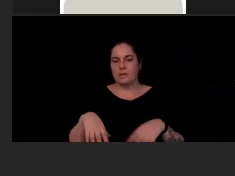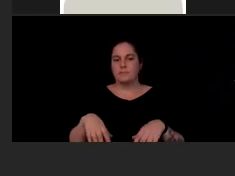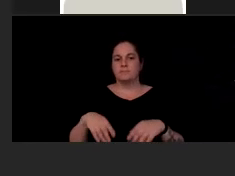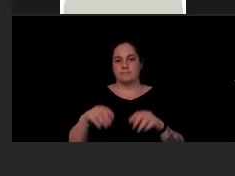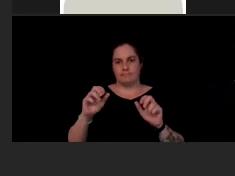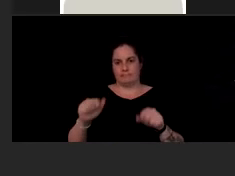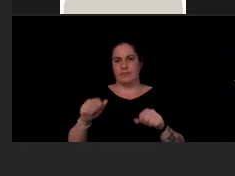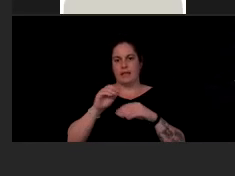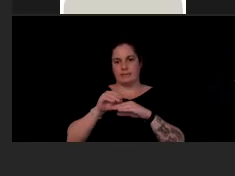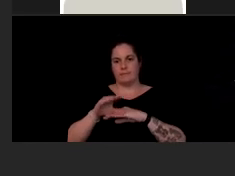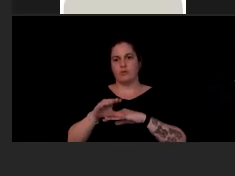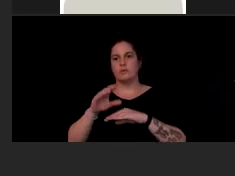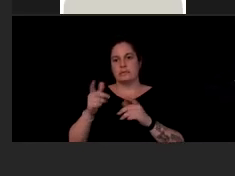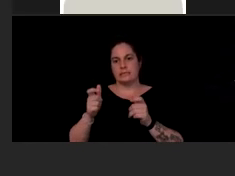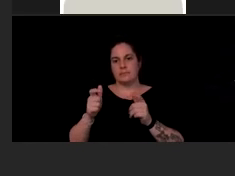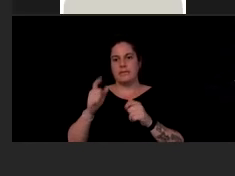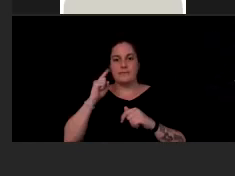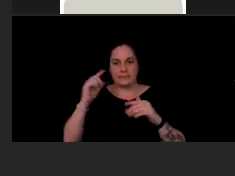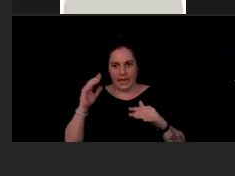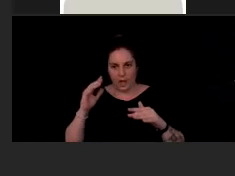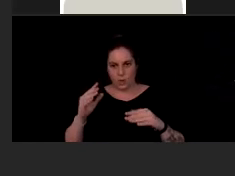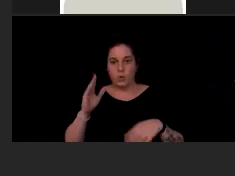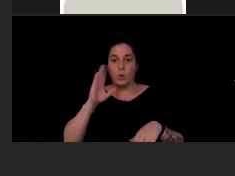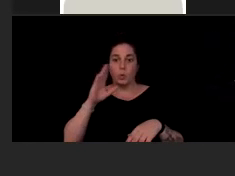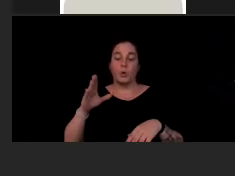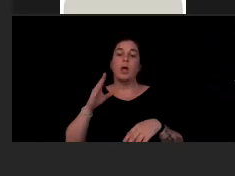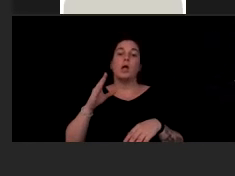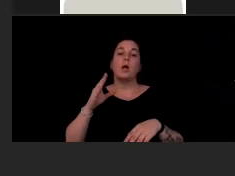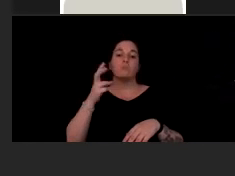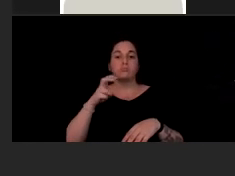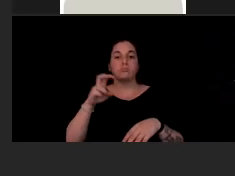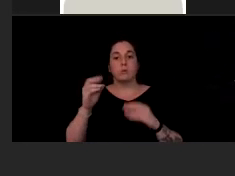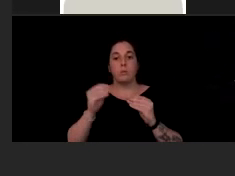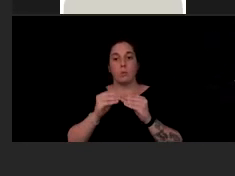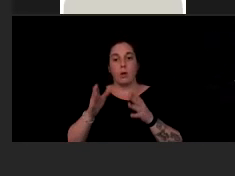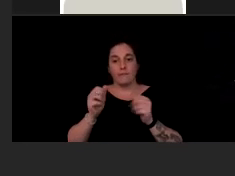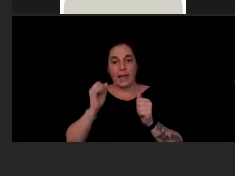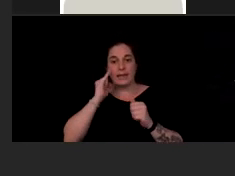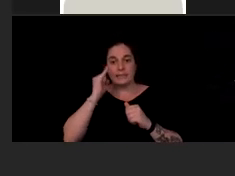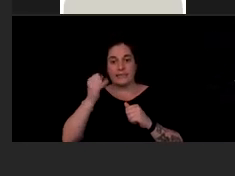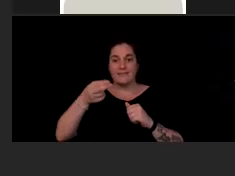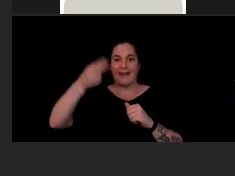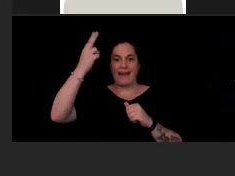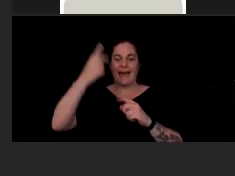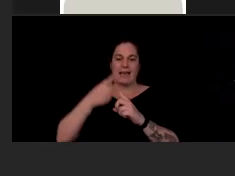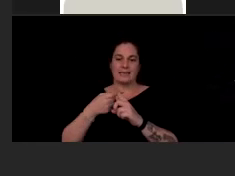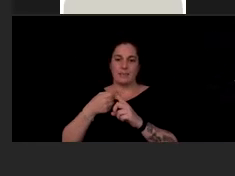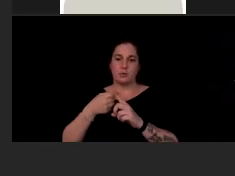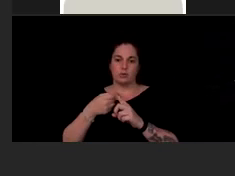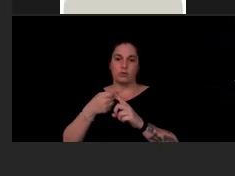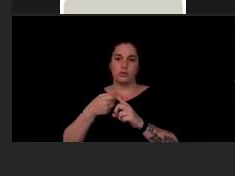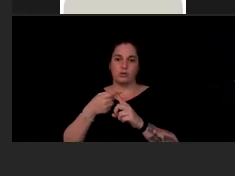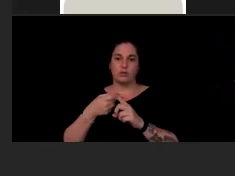of sound. Sound will travel faster in a medium at higher temperatures.